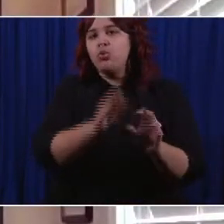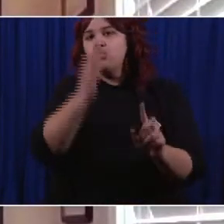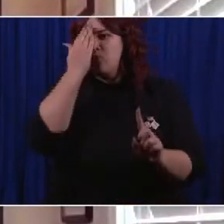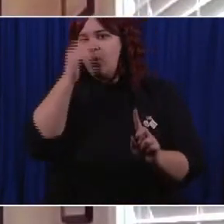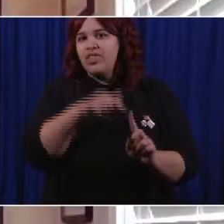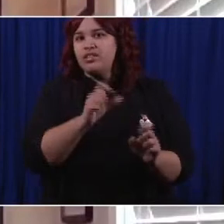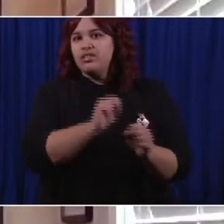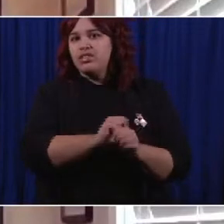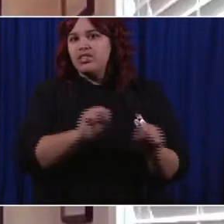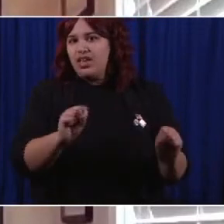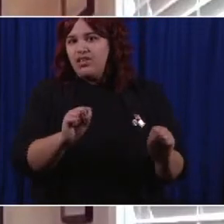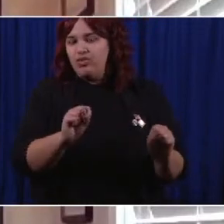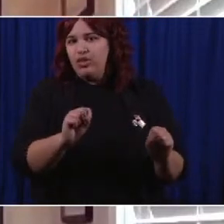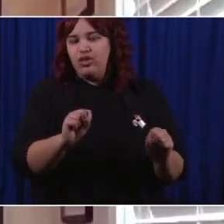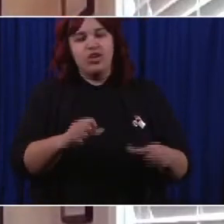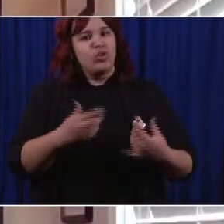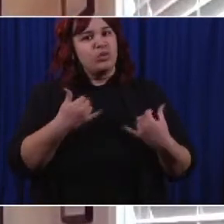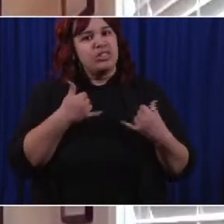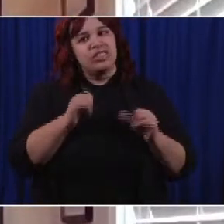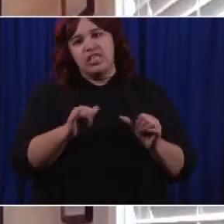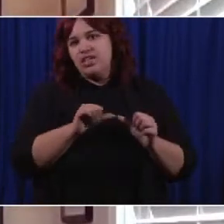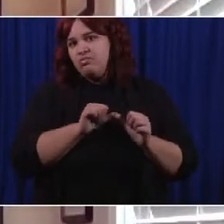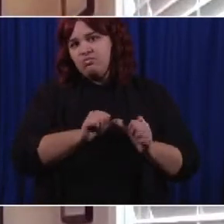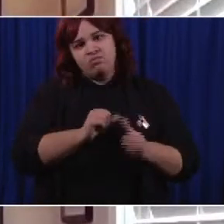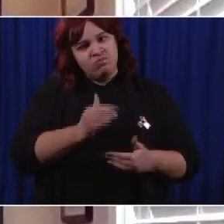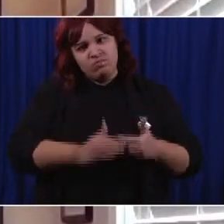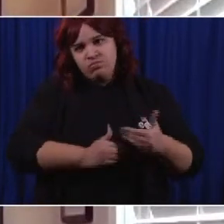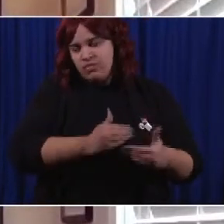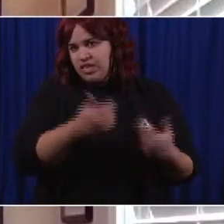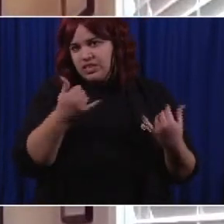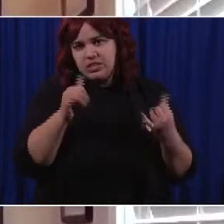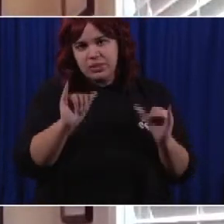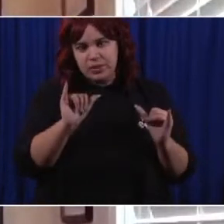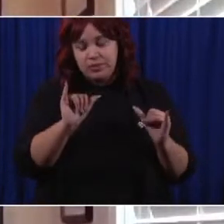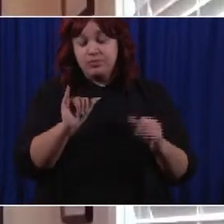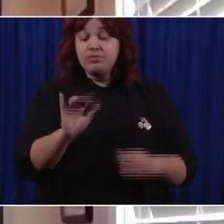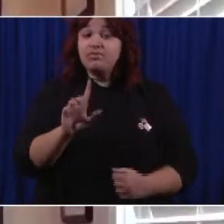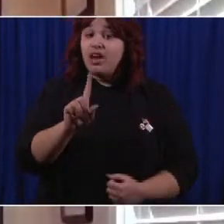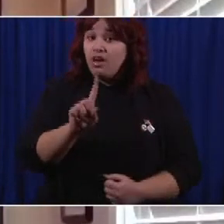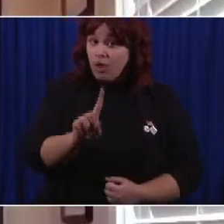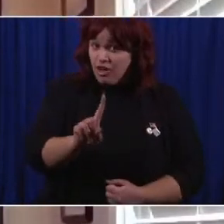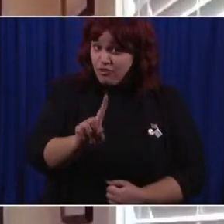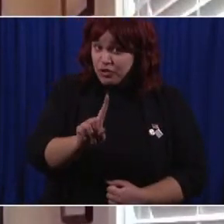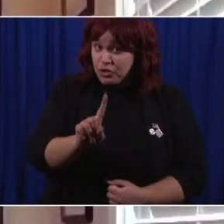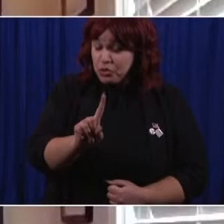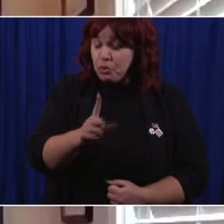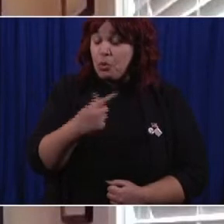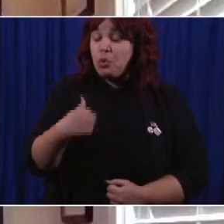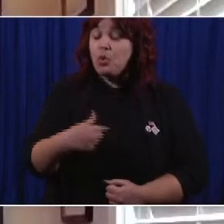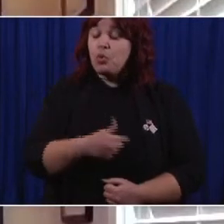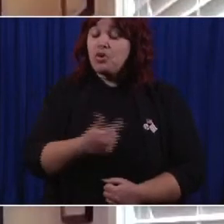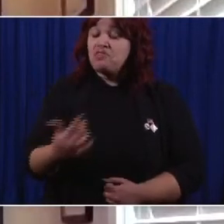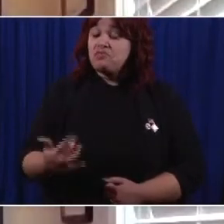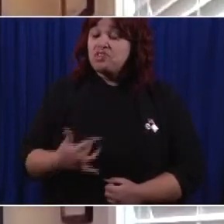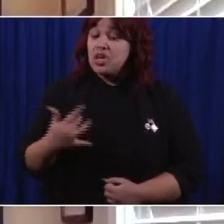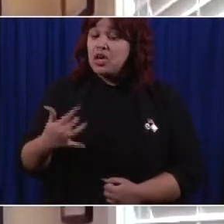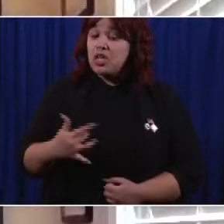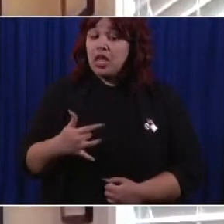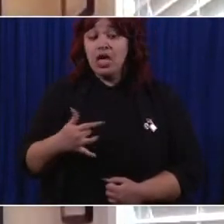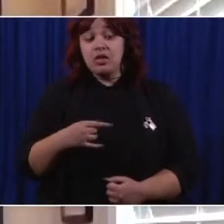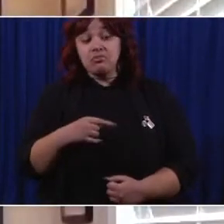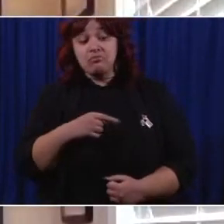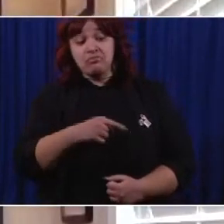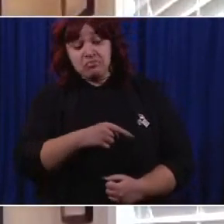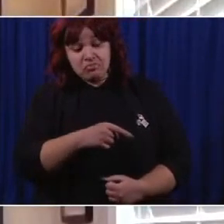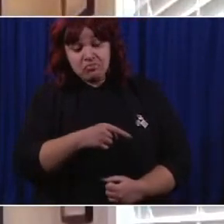to continue to work itself out. However, we have good reason to believe that that process is going to lead